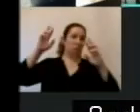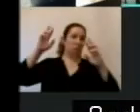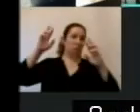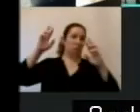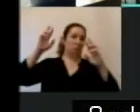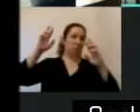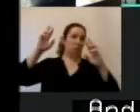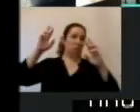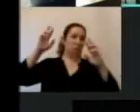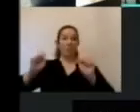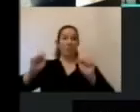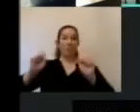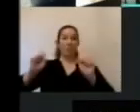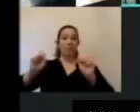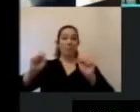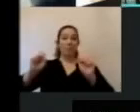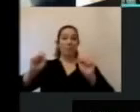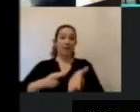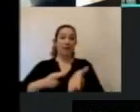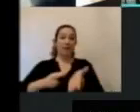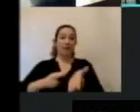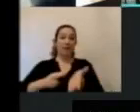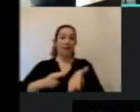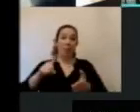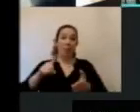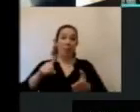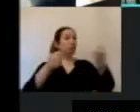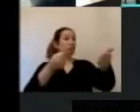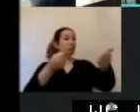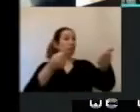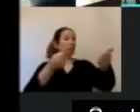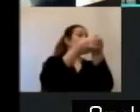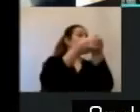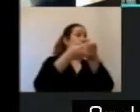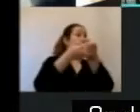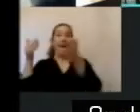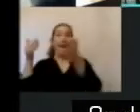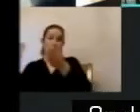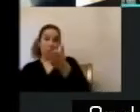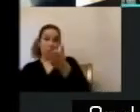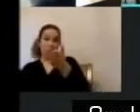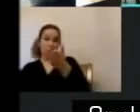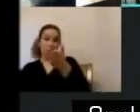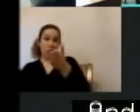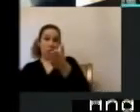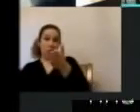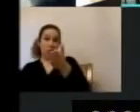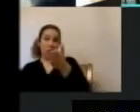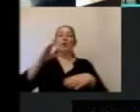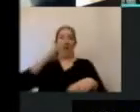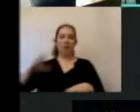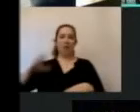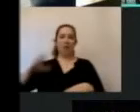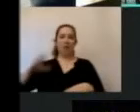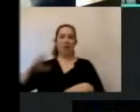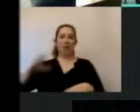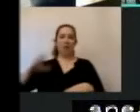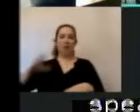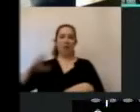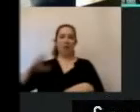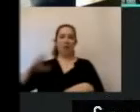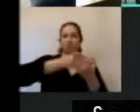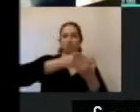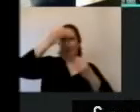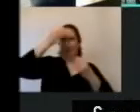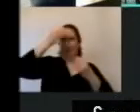first meeting. They will take it back and digest it a little bit and then call for a vote at a later date. So it is a somewhat